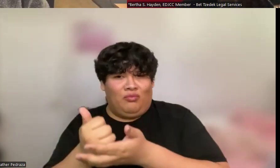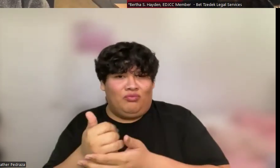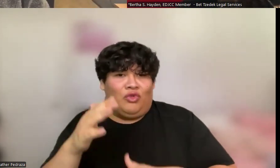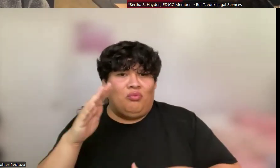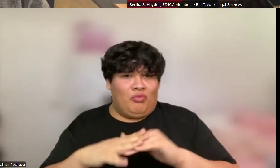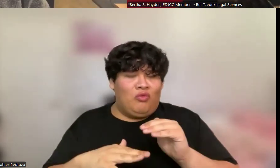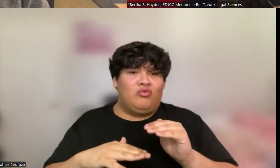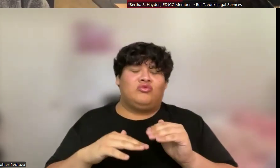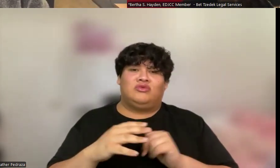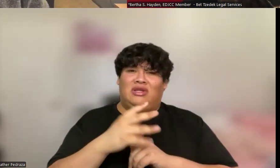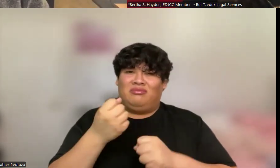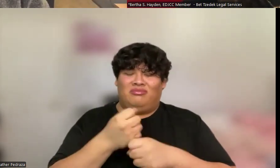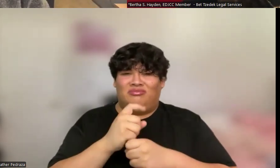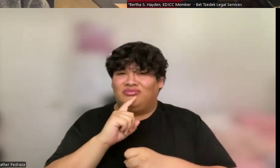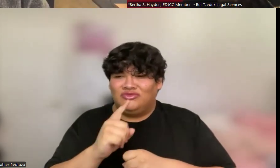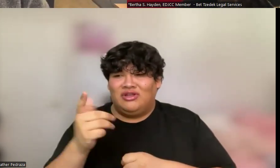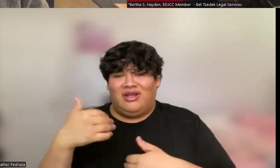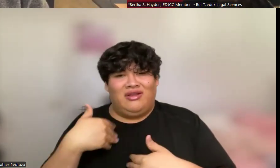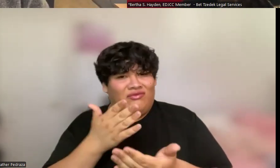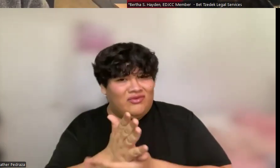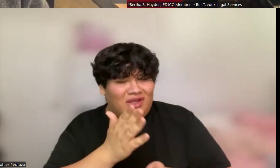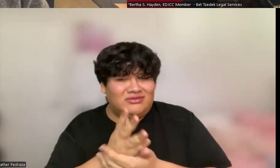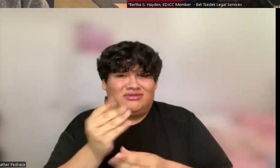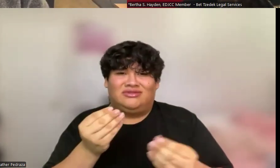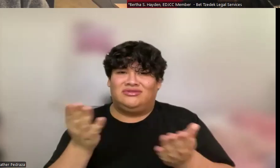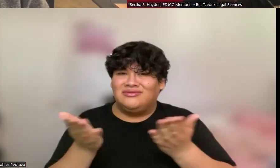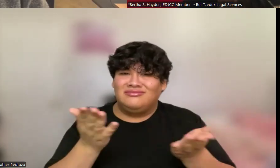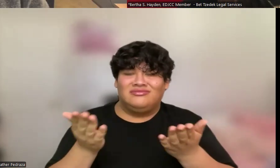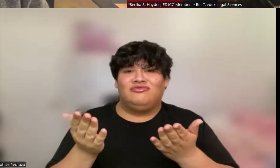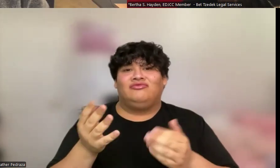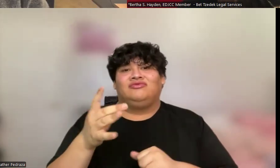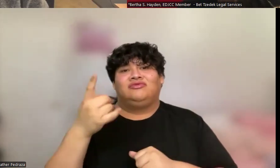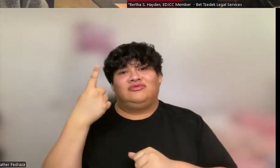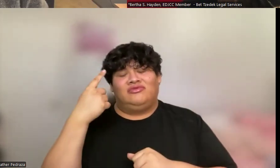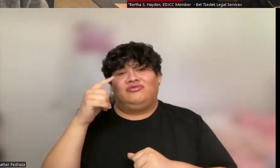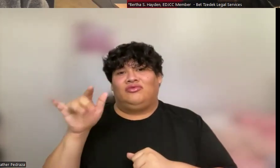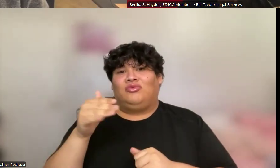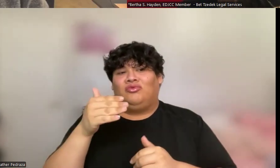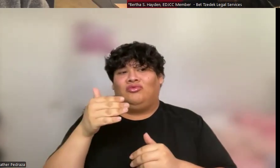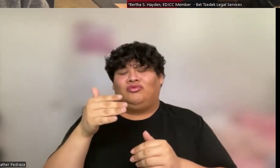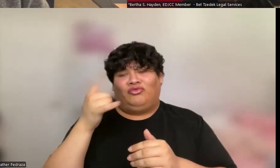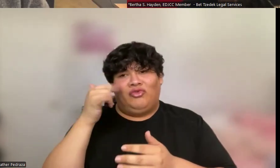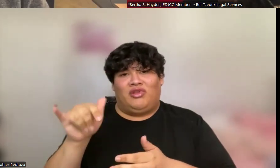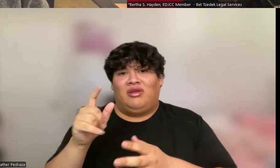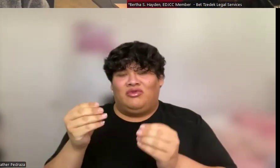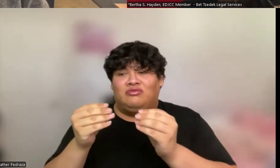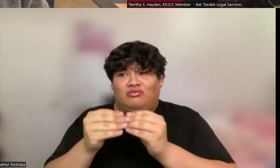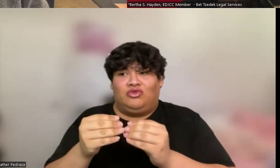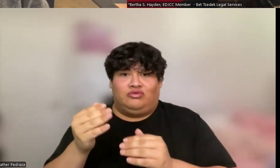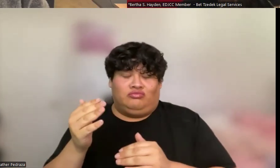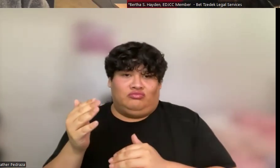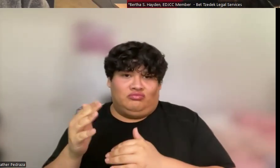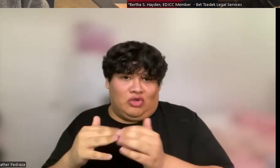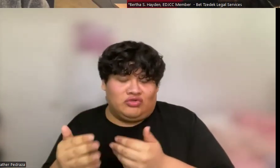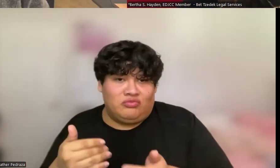and making sure that that access to those services is simplified as much as possible. Like I mentioned,